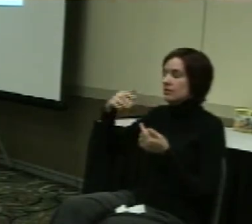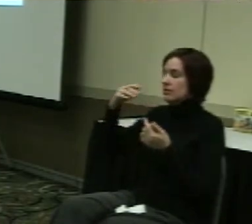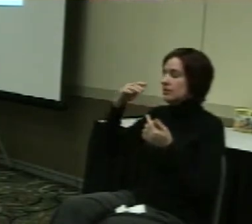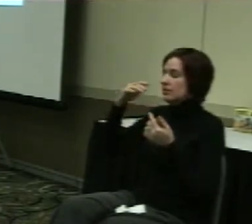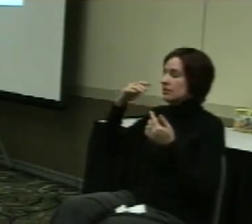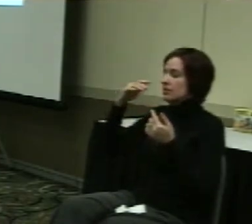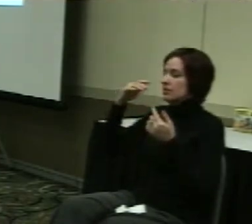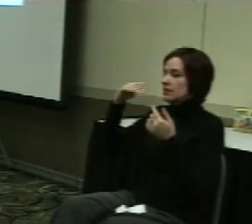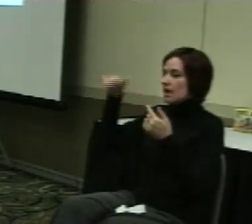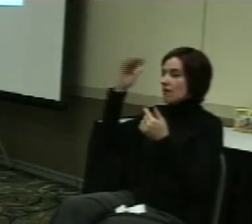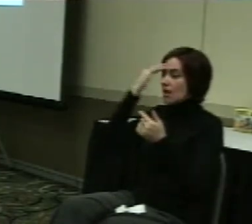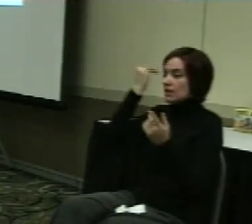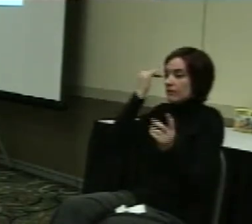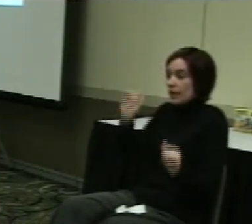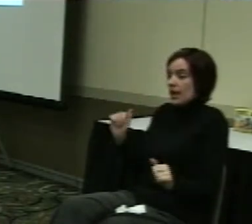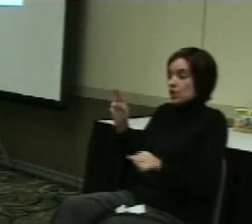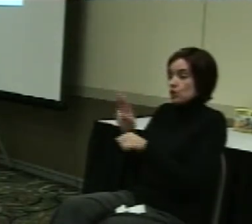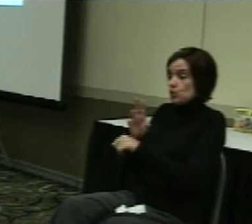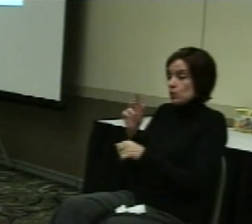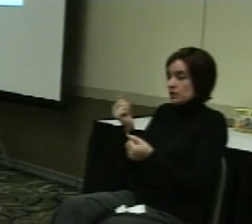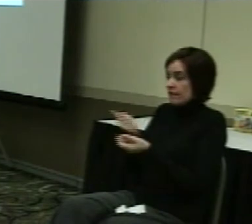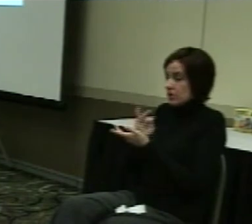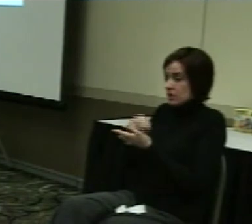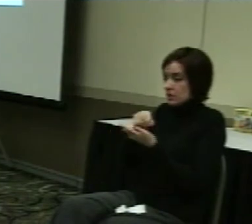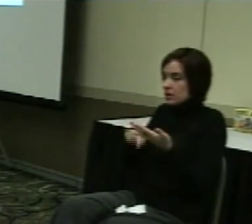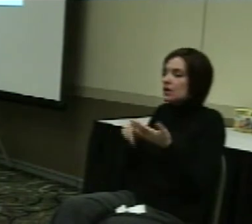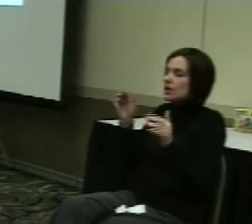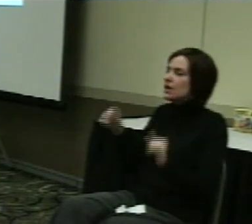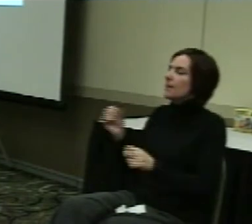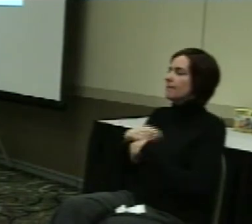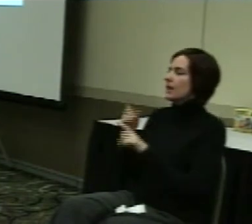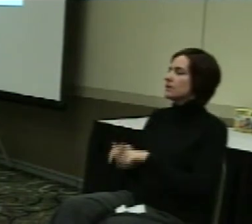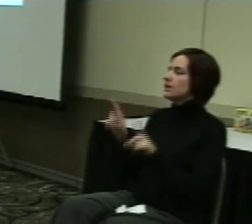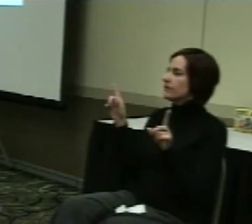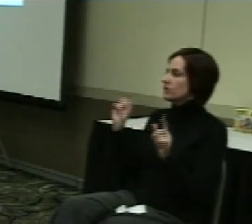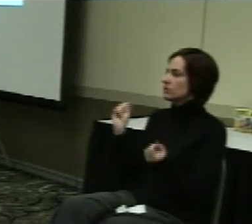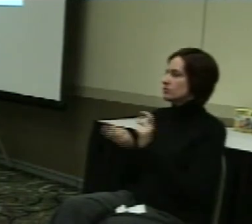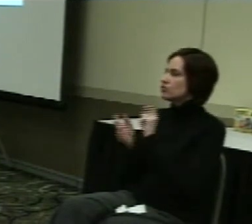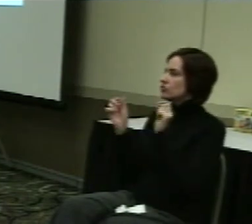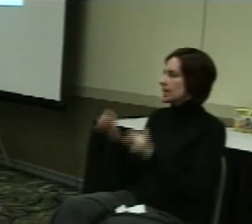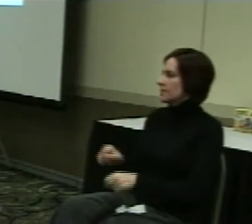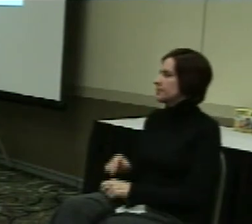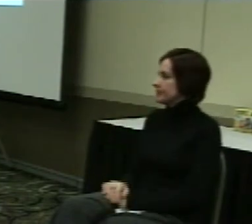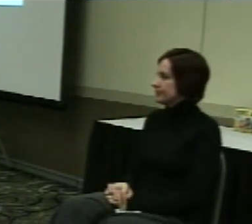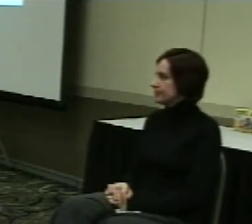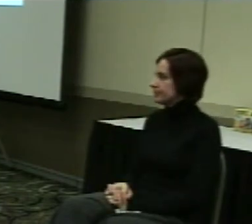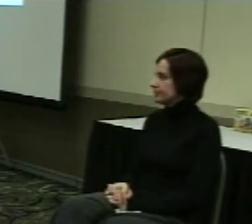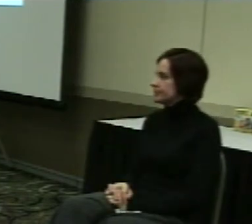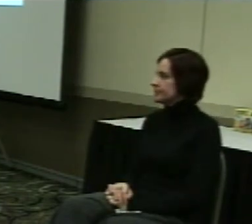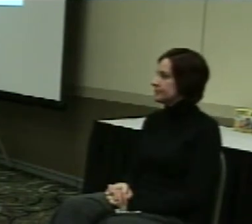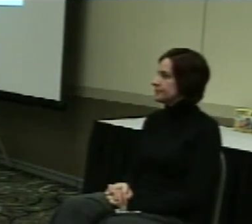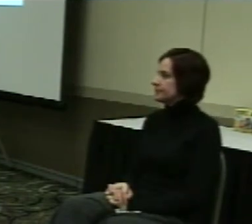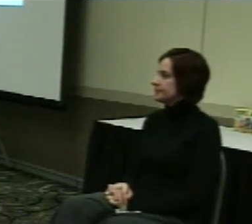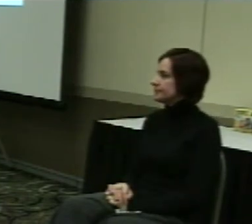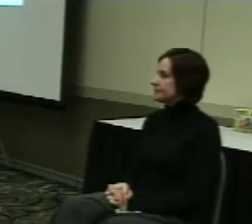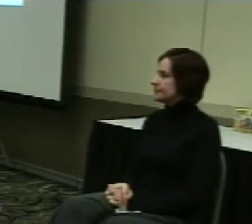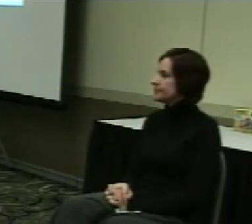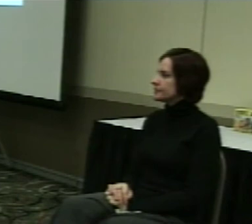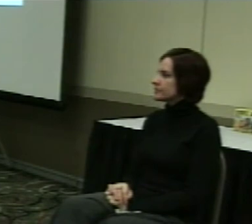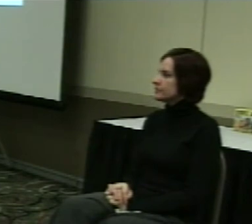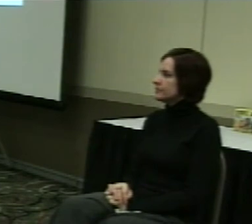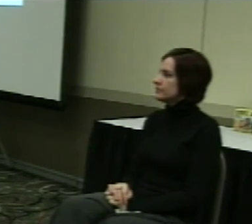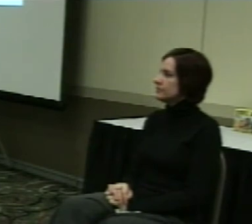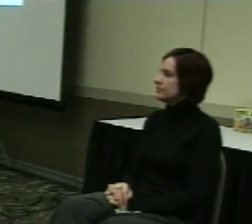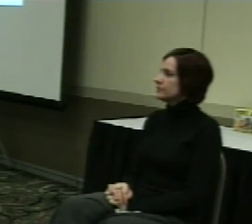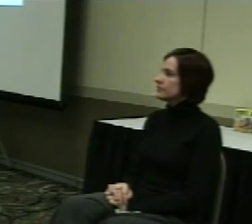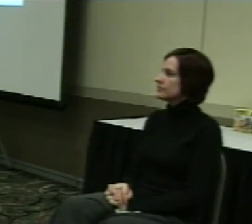to use, we can make a lot of difference. A clear and detailed behavioral description can come